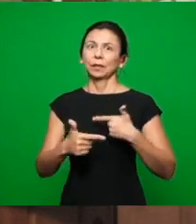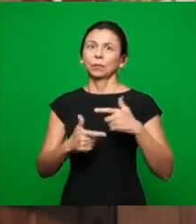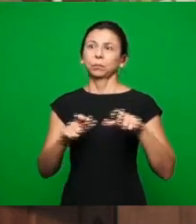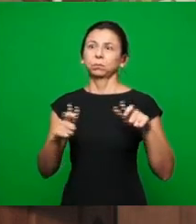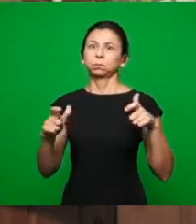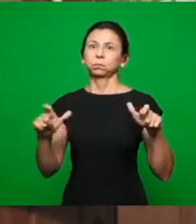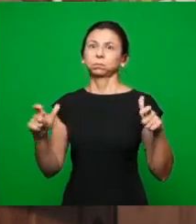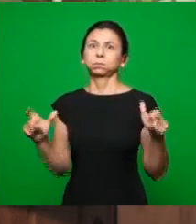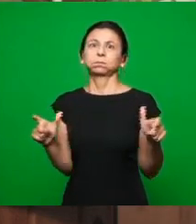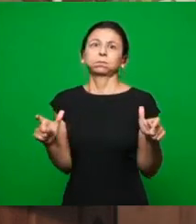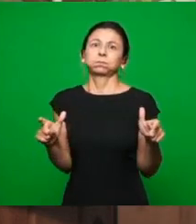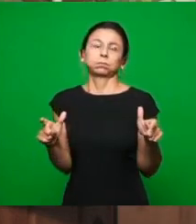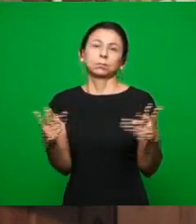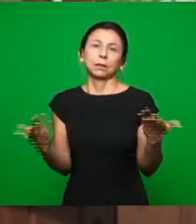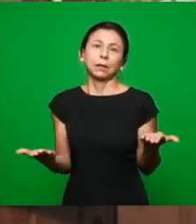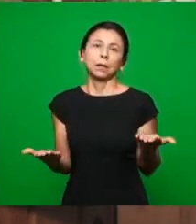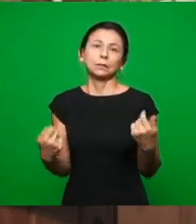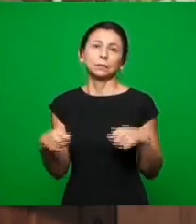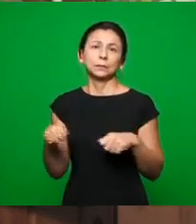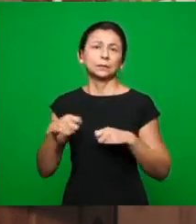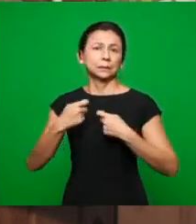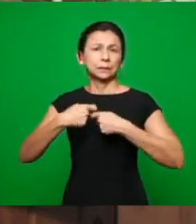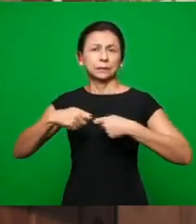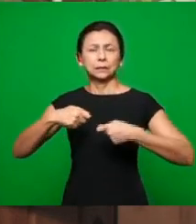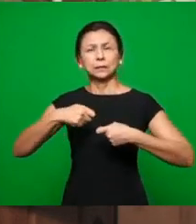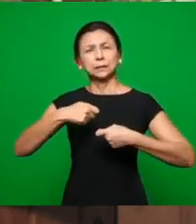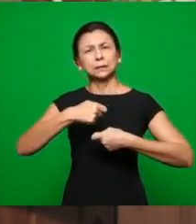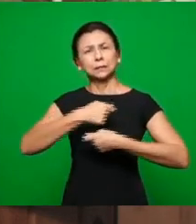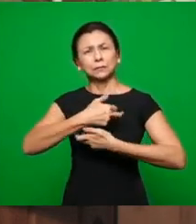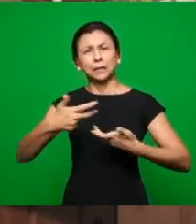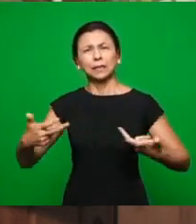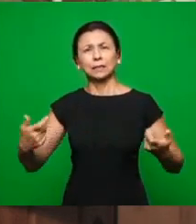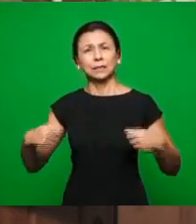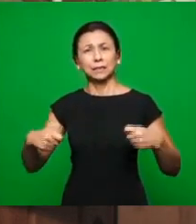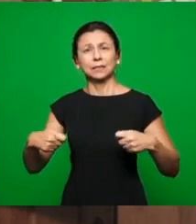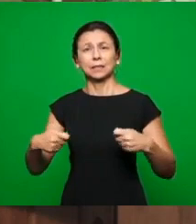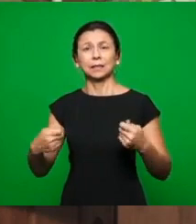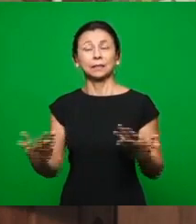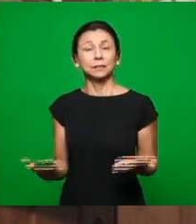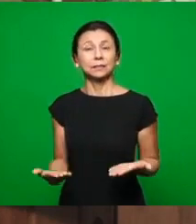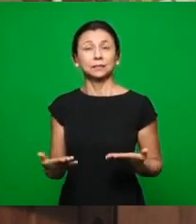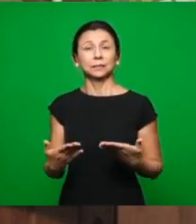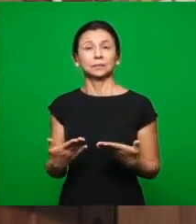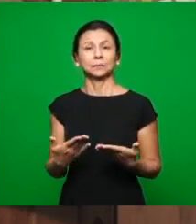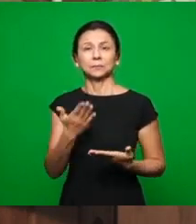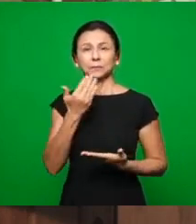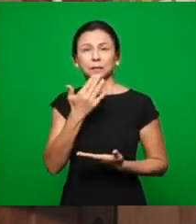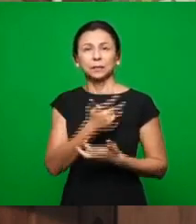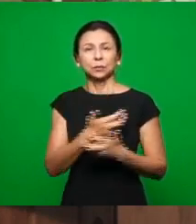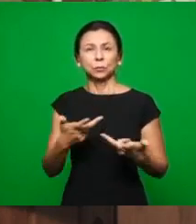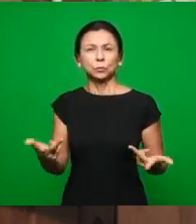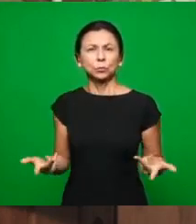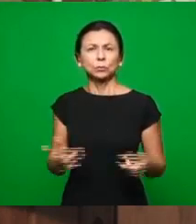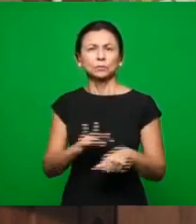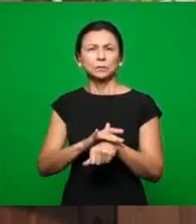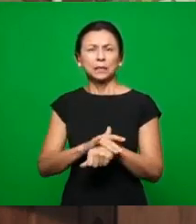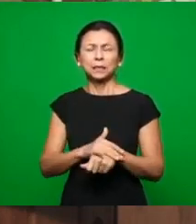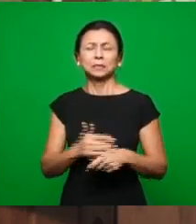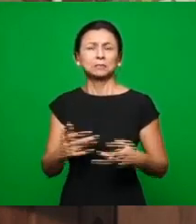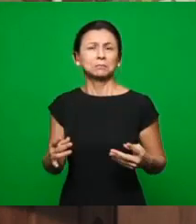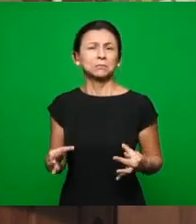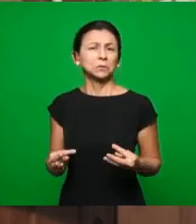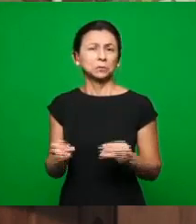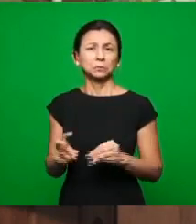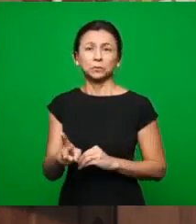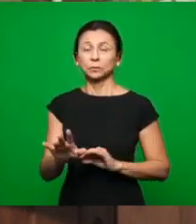will increase. It's our daily breads, our own necessities, and the infirmities that afflict us.